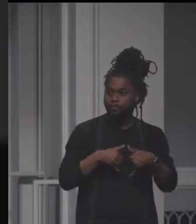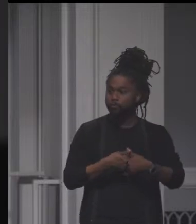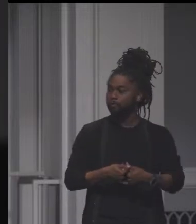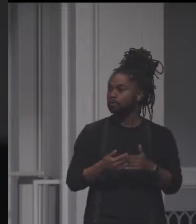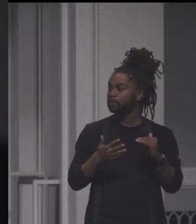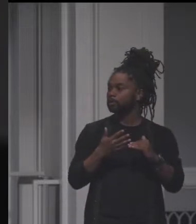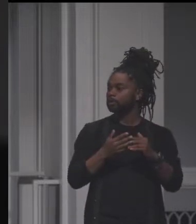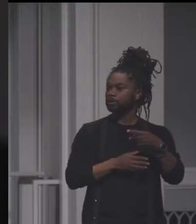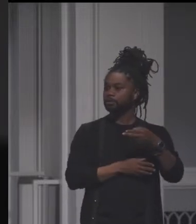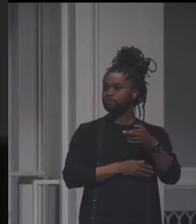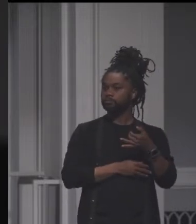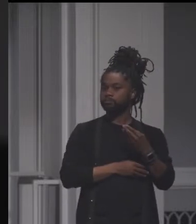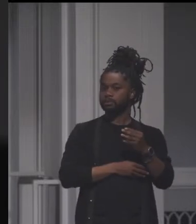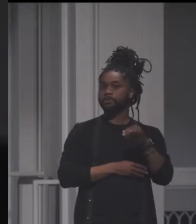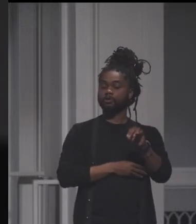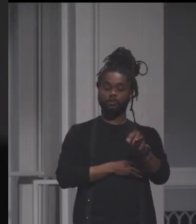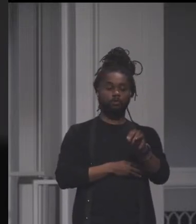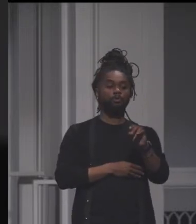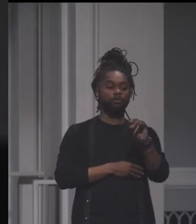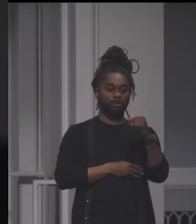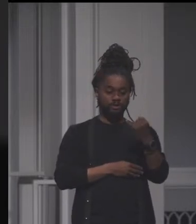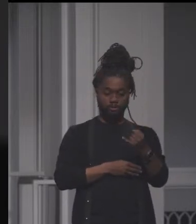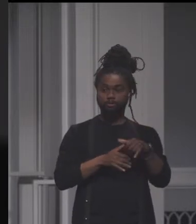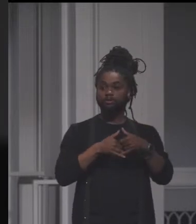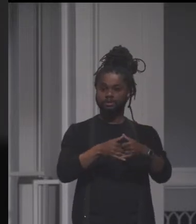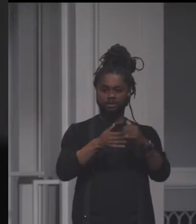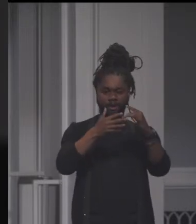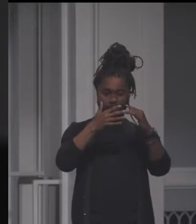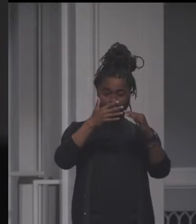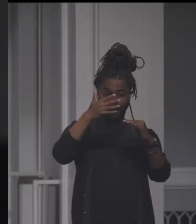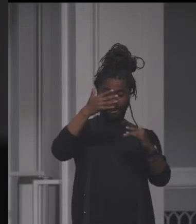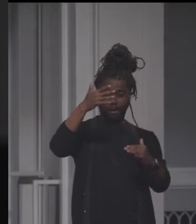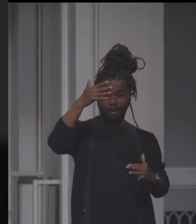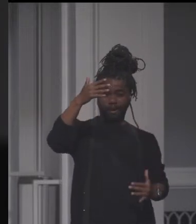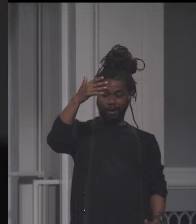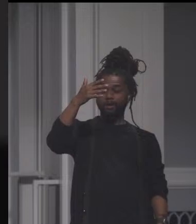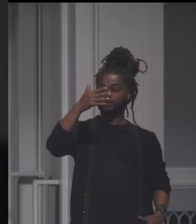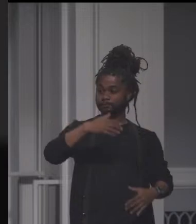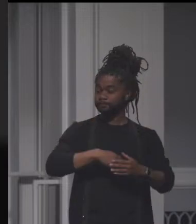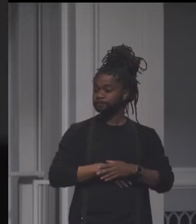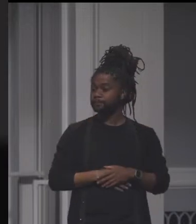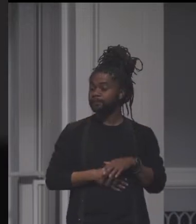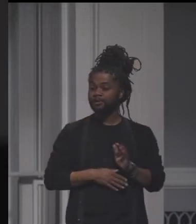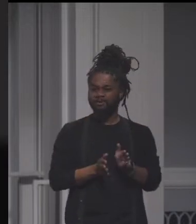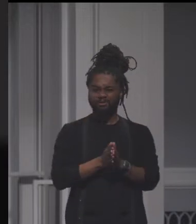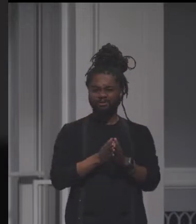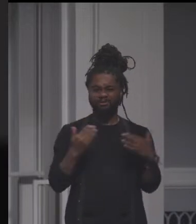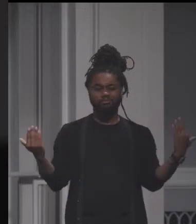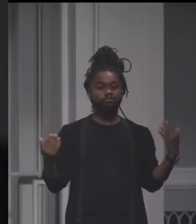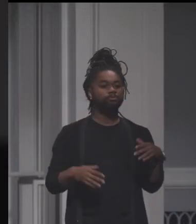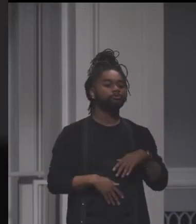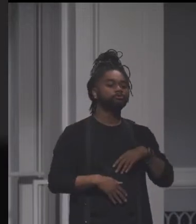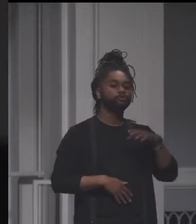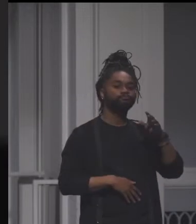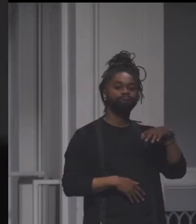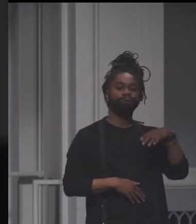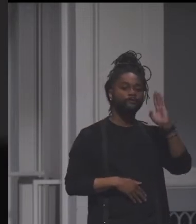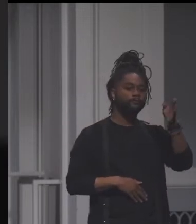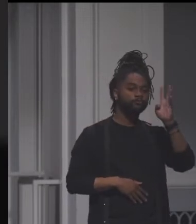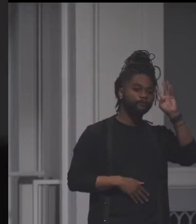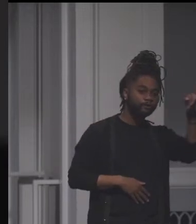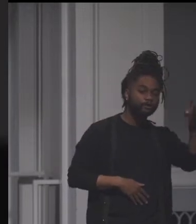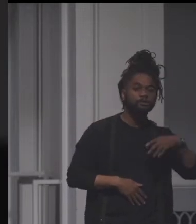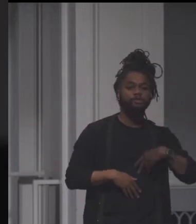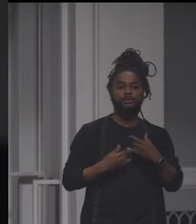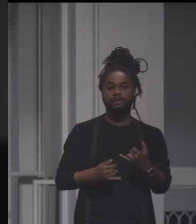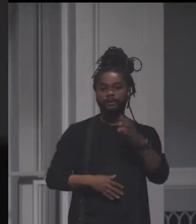Premio Italia, and 6 Lambda Literary Awards, among others. Her novels range from future fiction to contemporary fiction